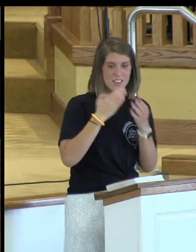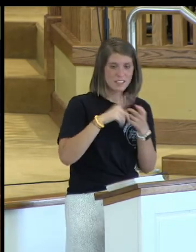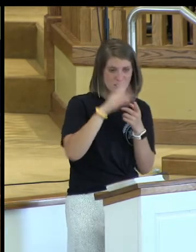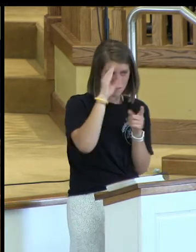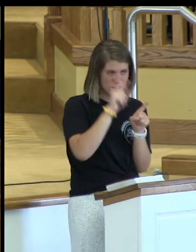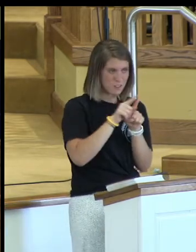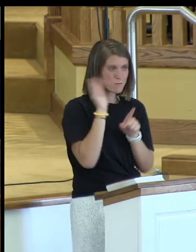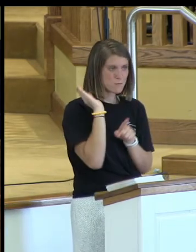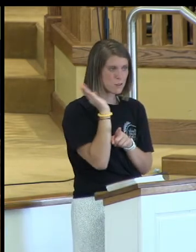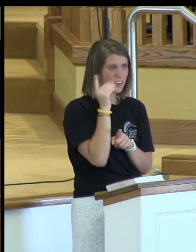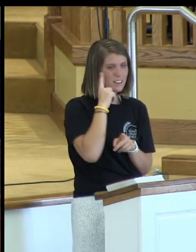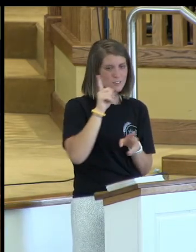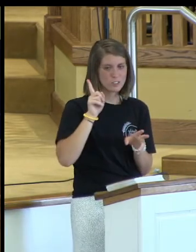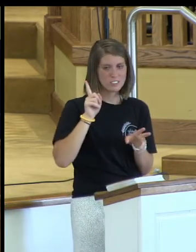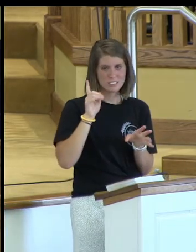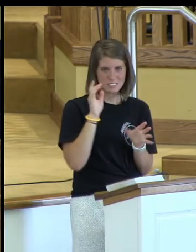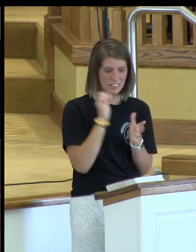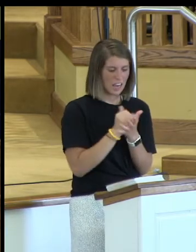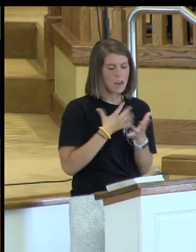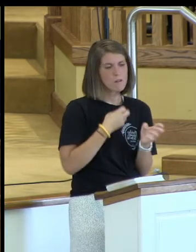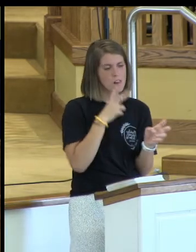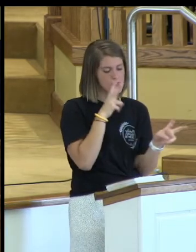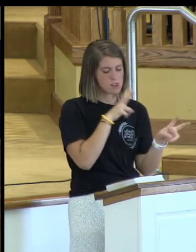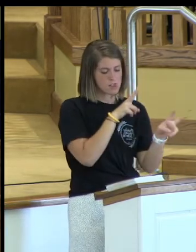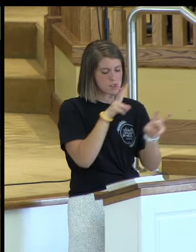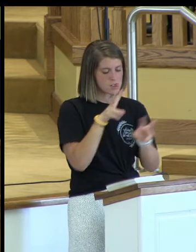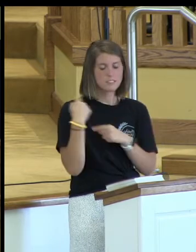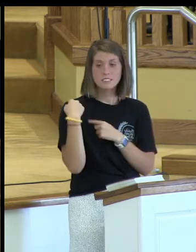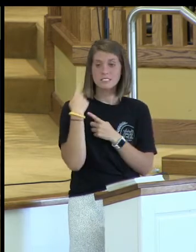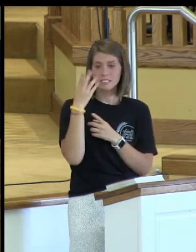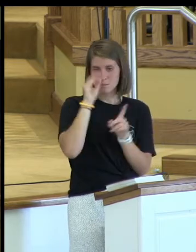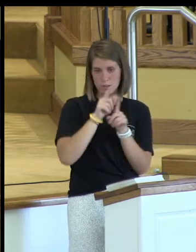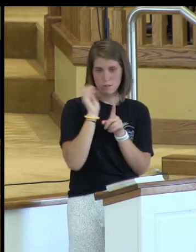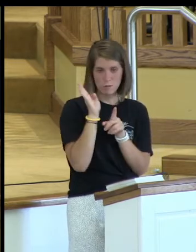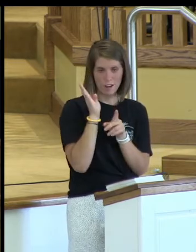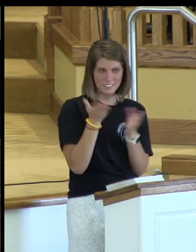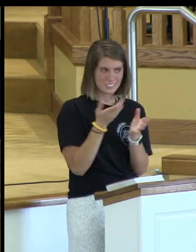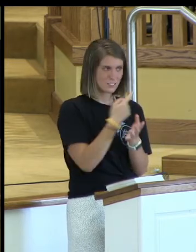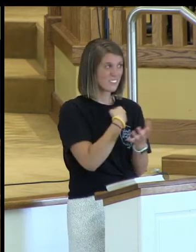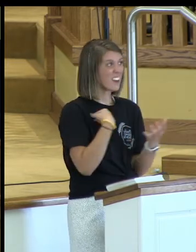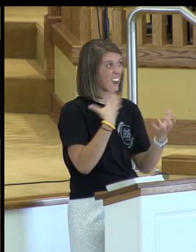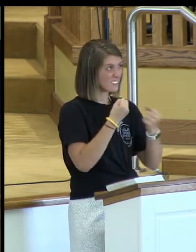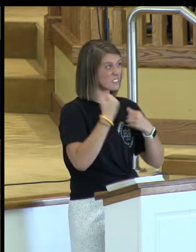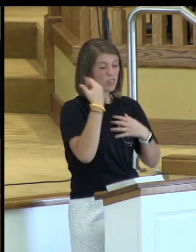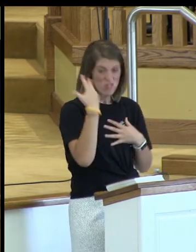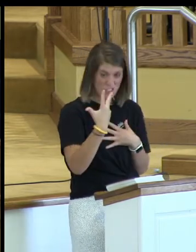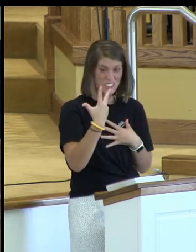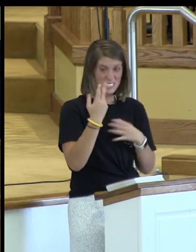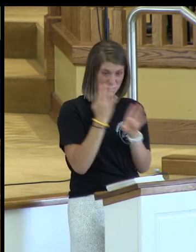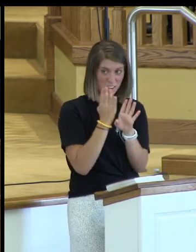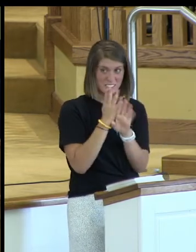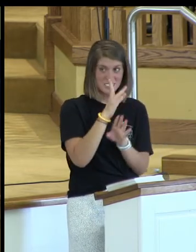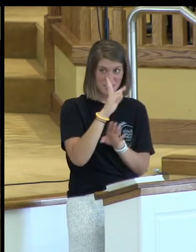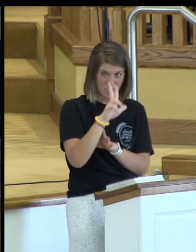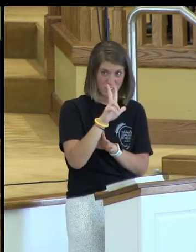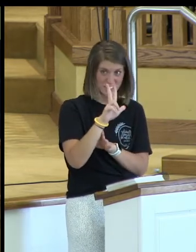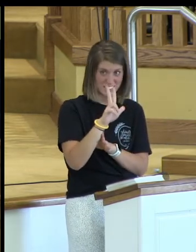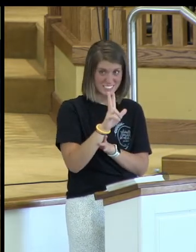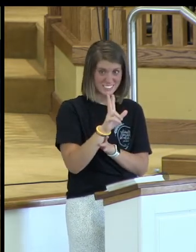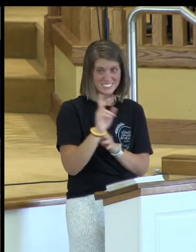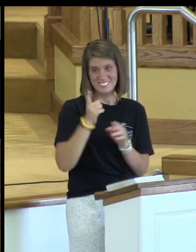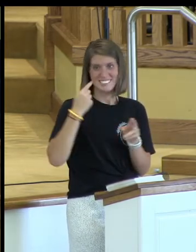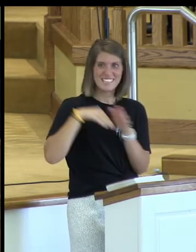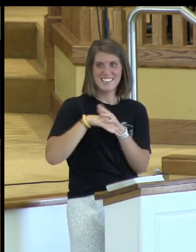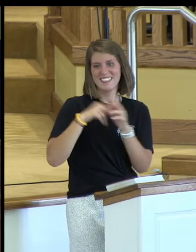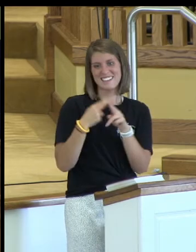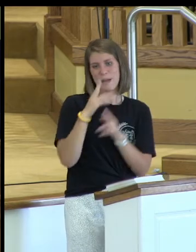for getting hooked. I just want to make an observation. Since he's been here, we've gotten 3 buses. Yeah. It's in the